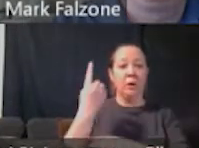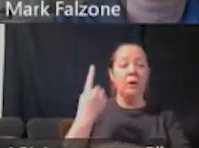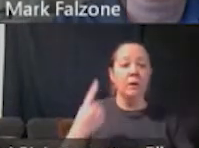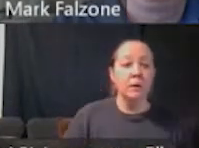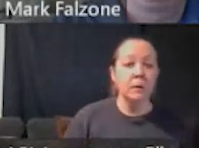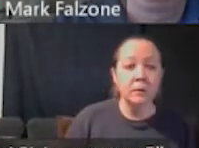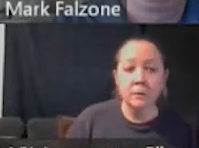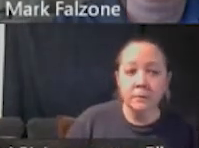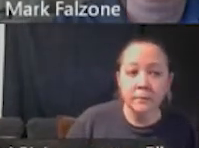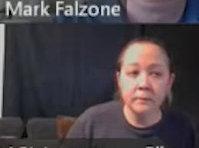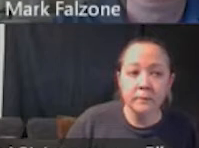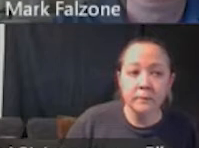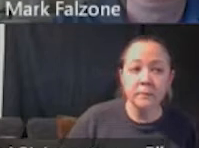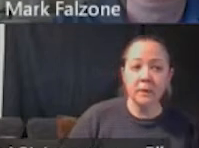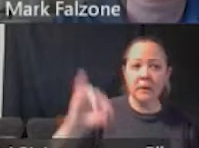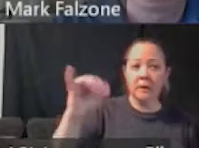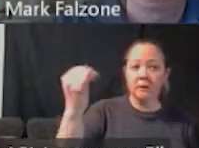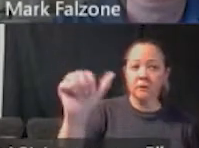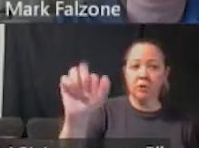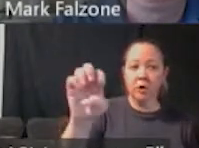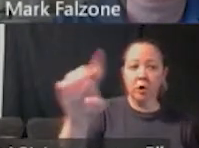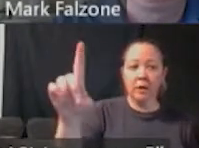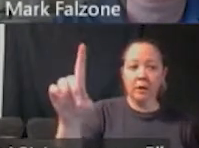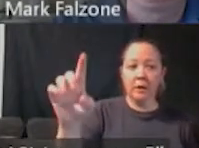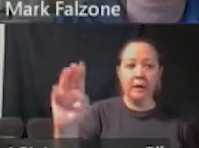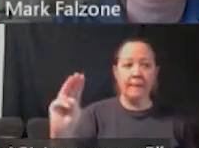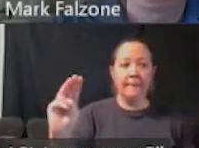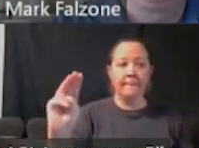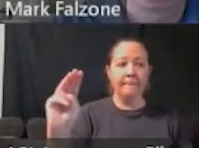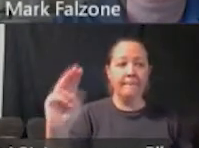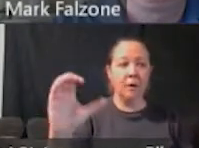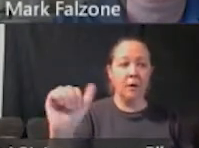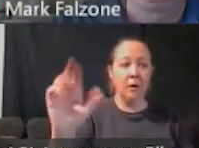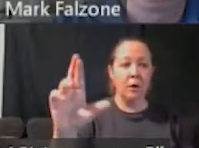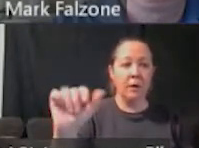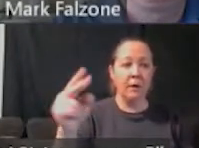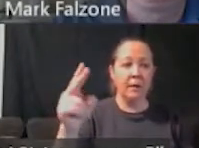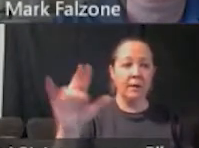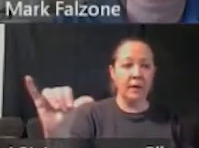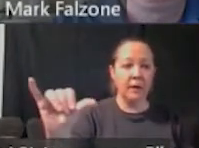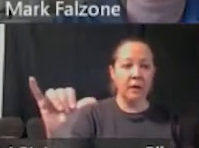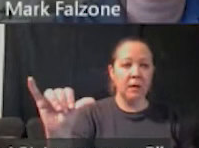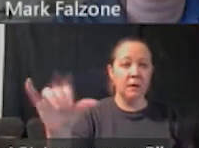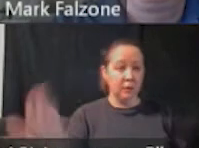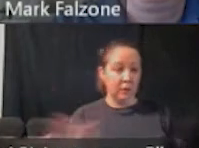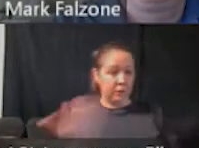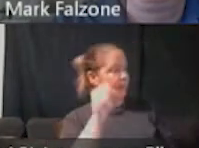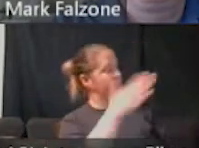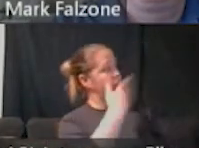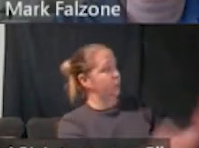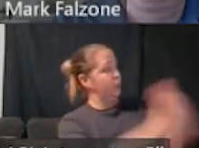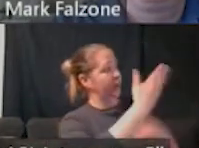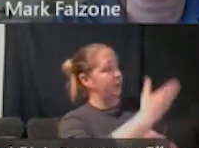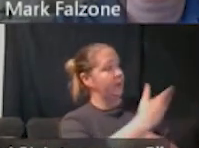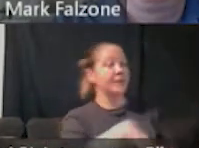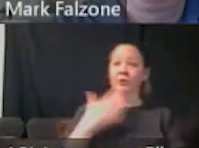Jared McCarthy, are you on? Yes, ma'am. Okay, good morning, Madam Chairman. Good morning. It's good to hear